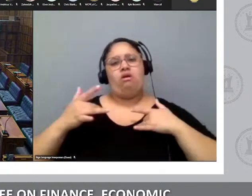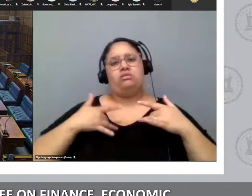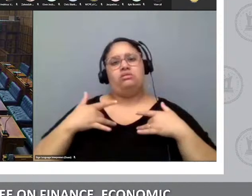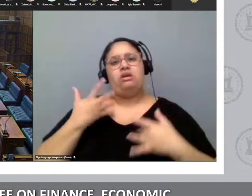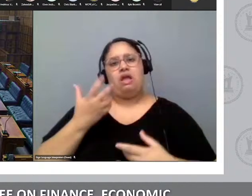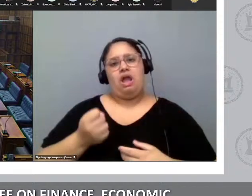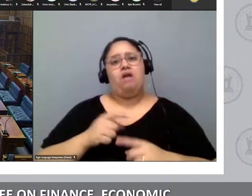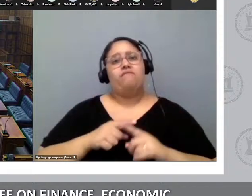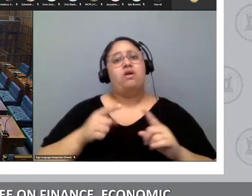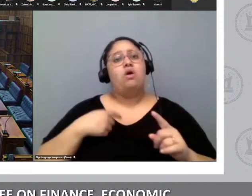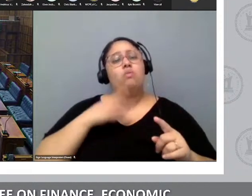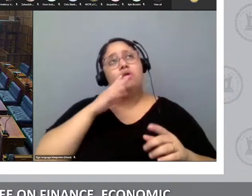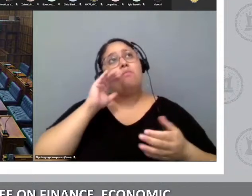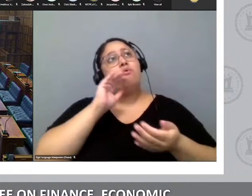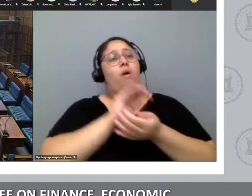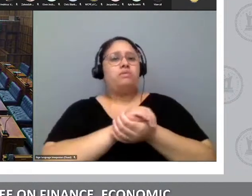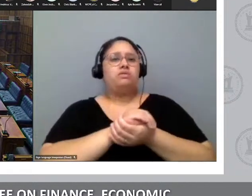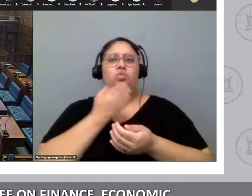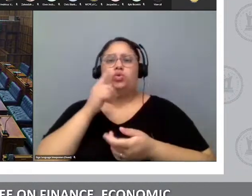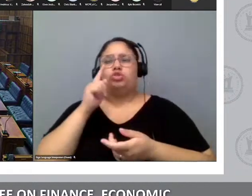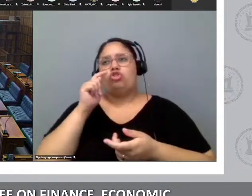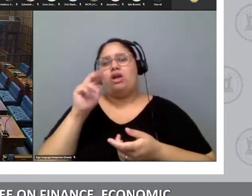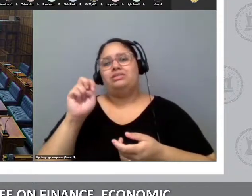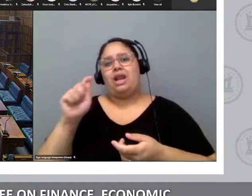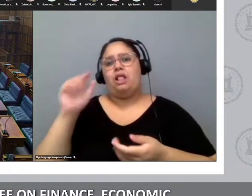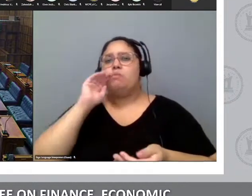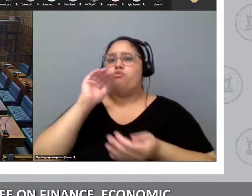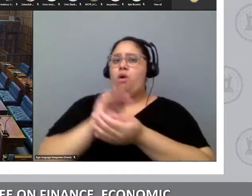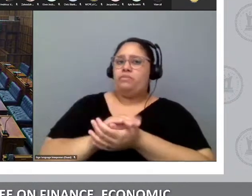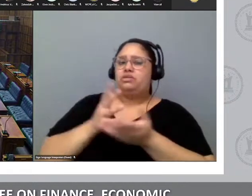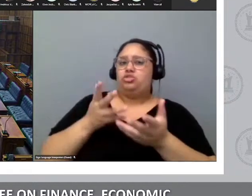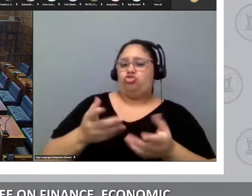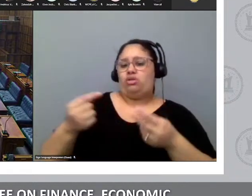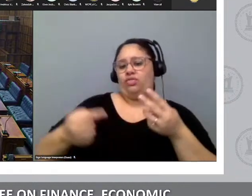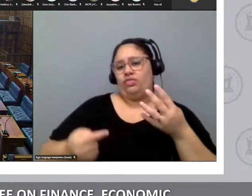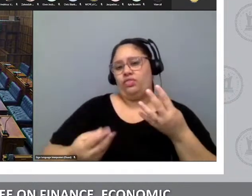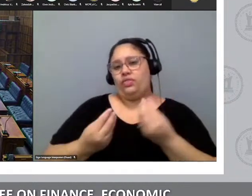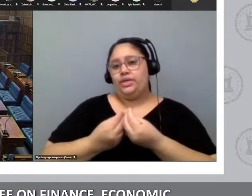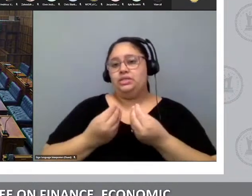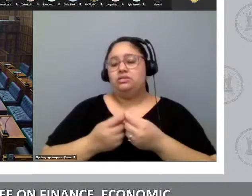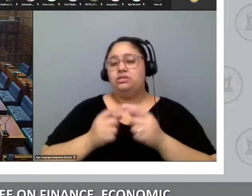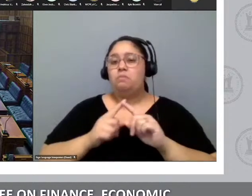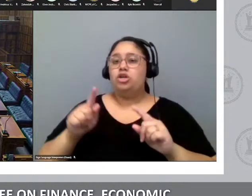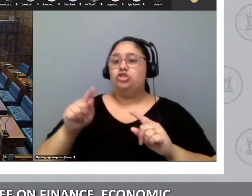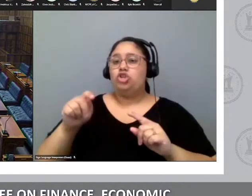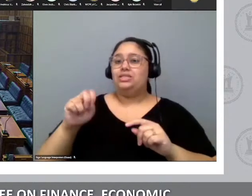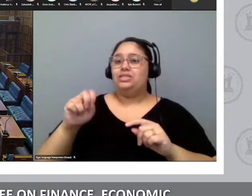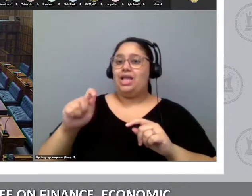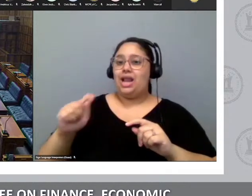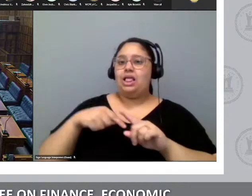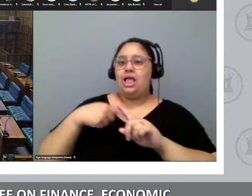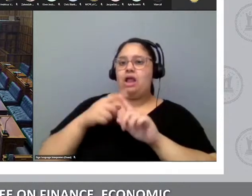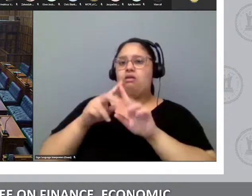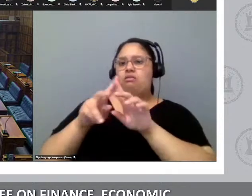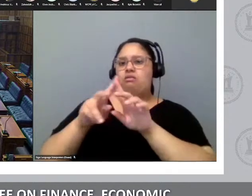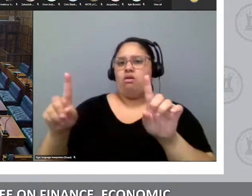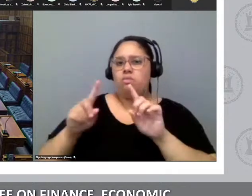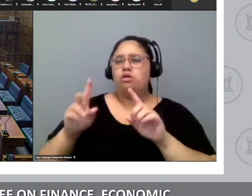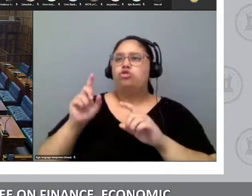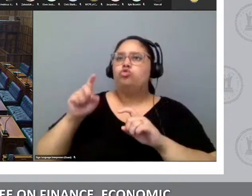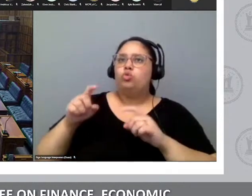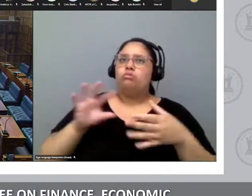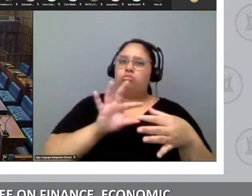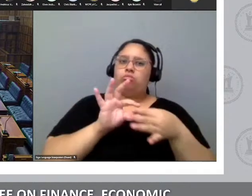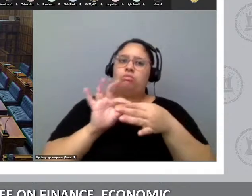things that were promised by transnet this is what H transnet and the department you know we're going to be